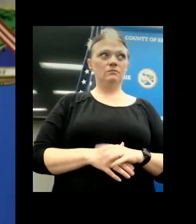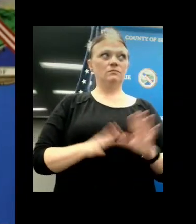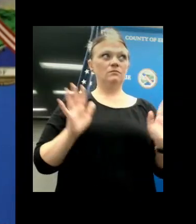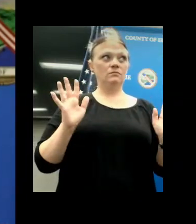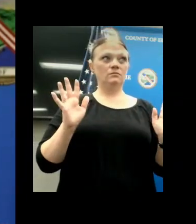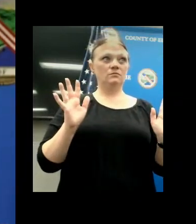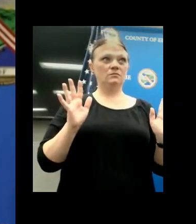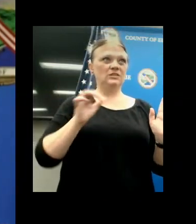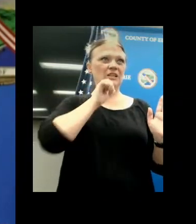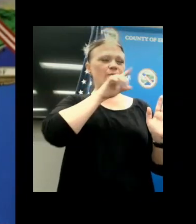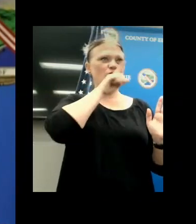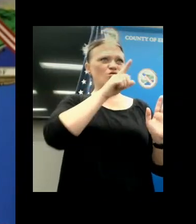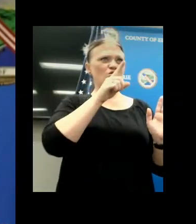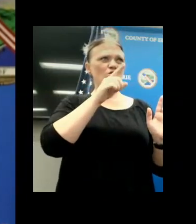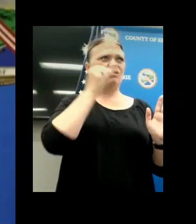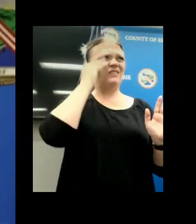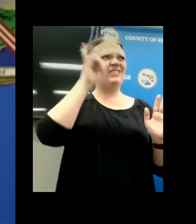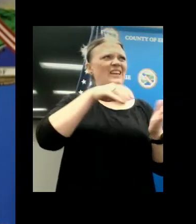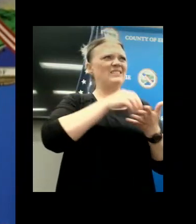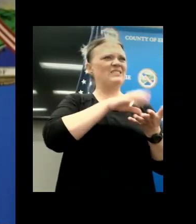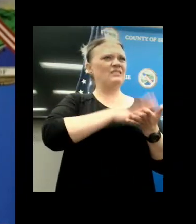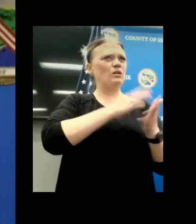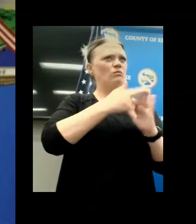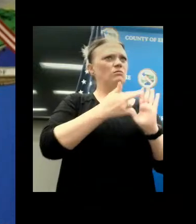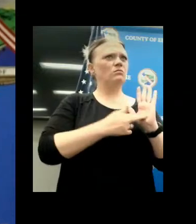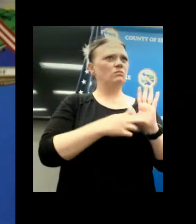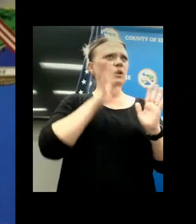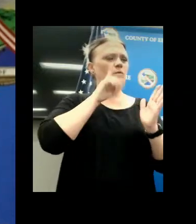I'm not sure if that's spelled out in the